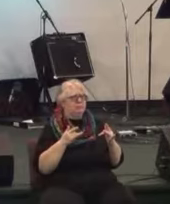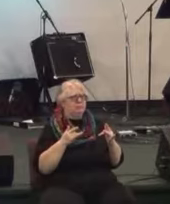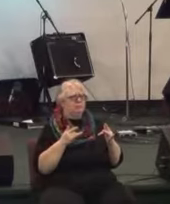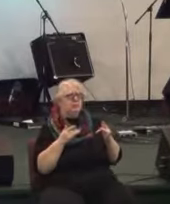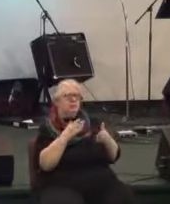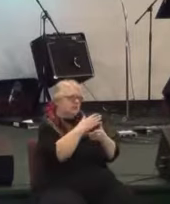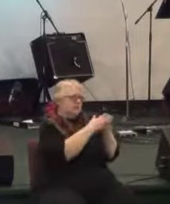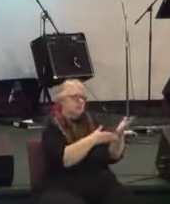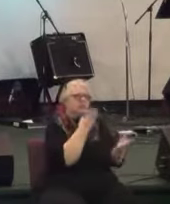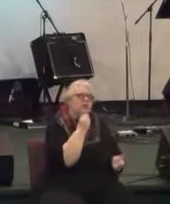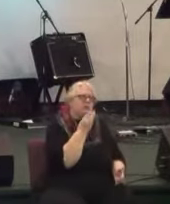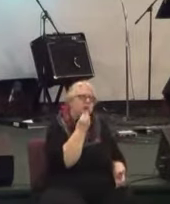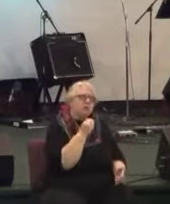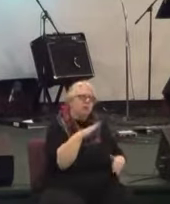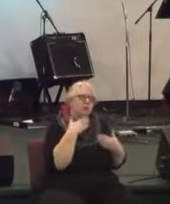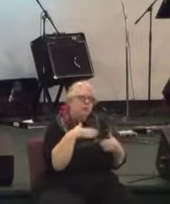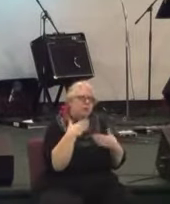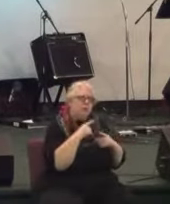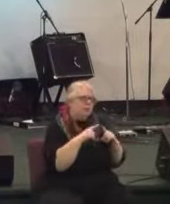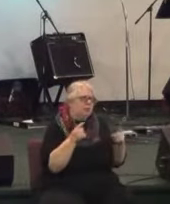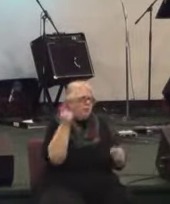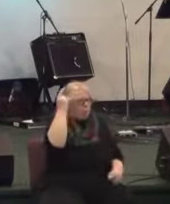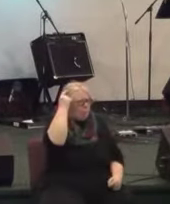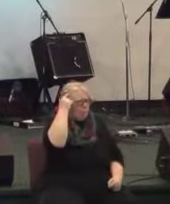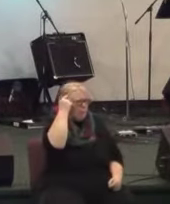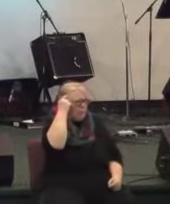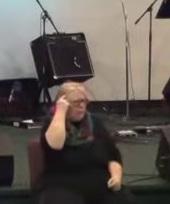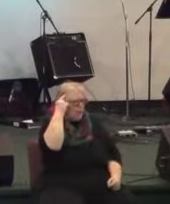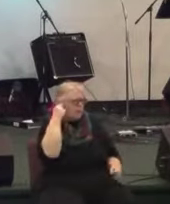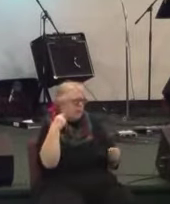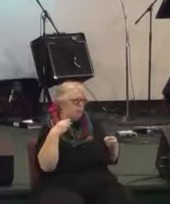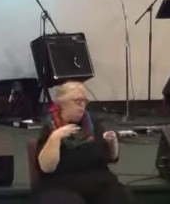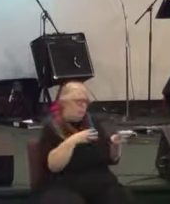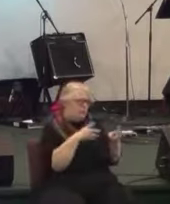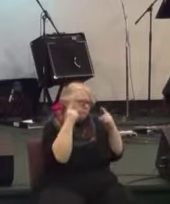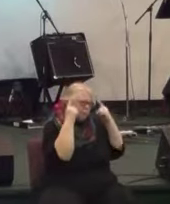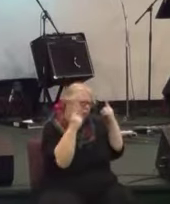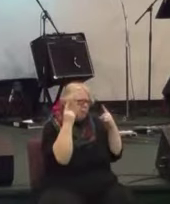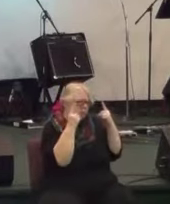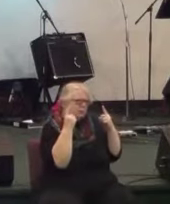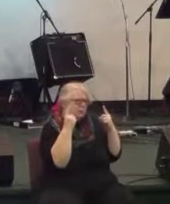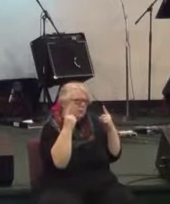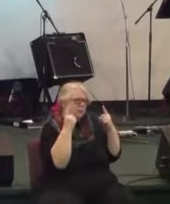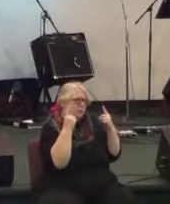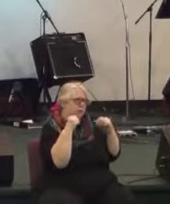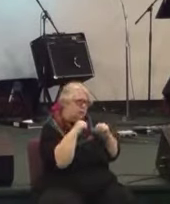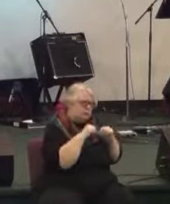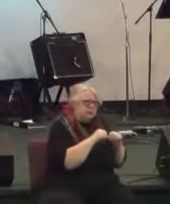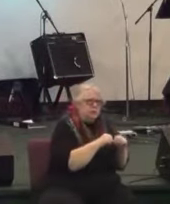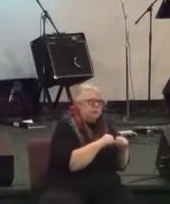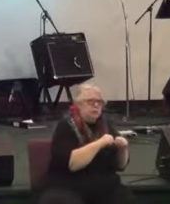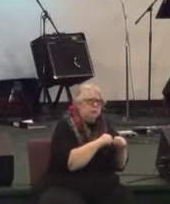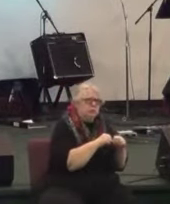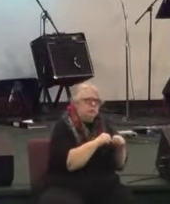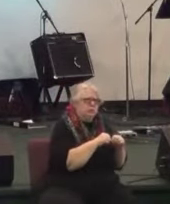saved, still hung on to that Jewish mindset, that Jewish law, that Jewish control. And even